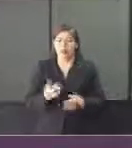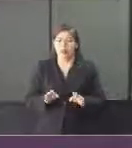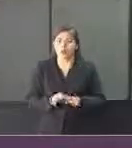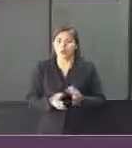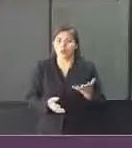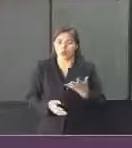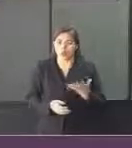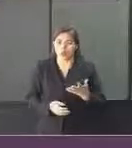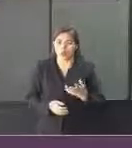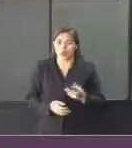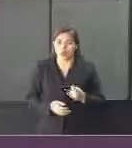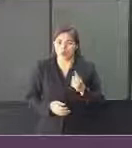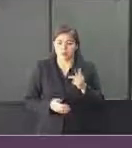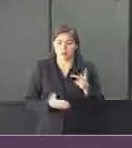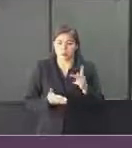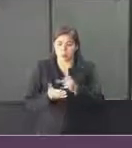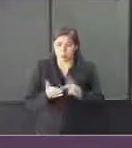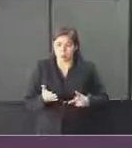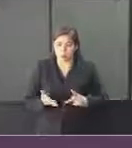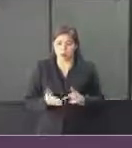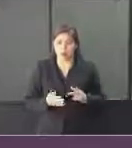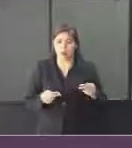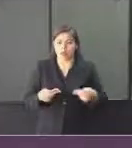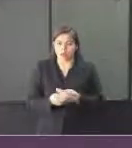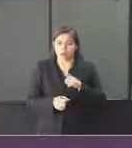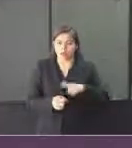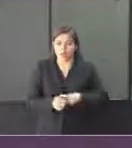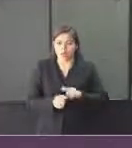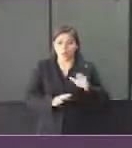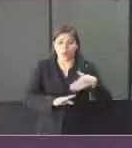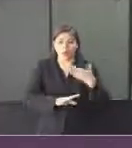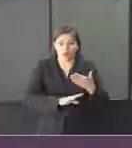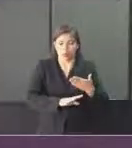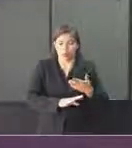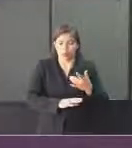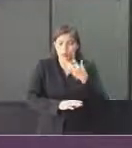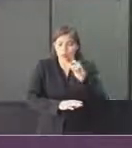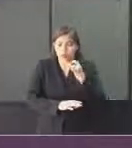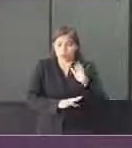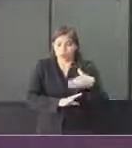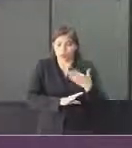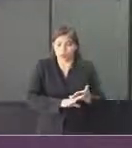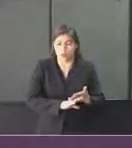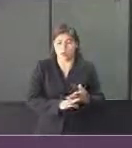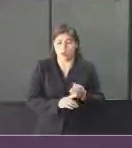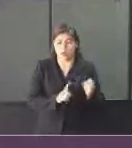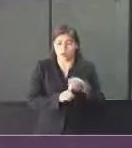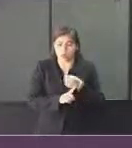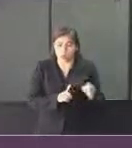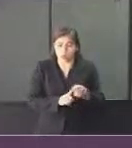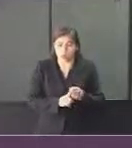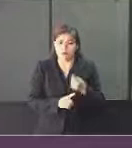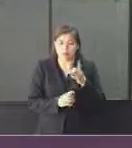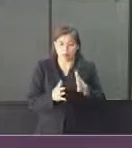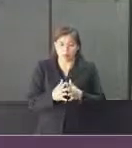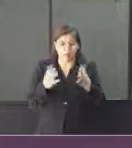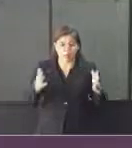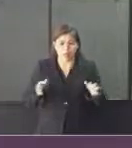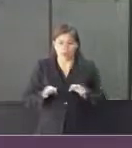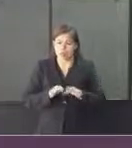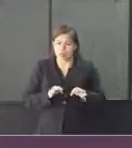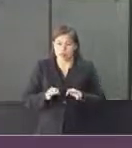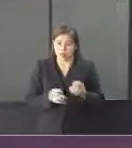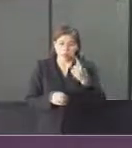transcendental, which is the creation of the National Plan of Fight Against All Types of Violence, which